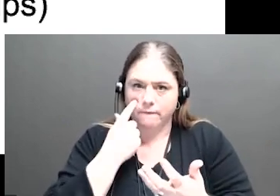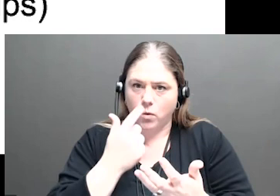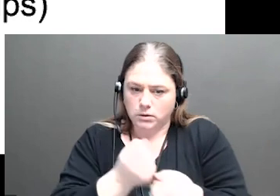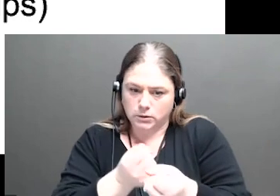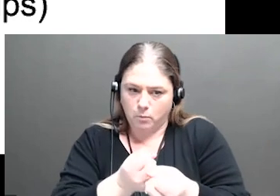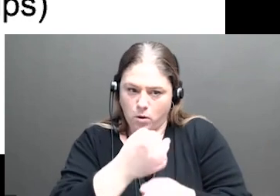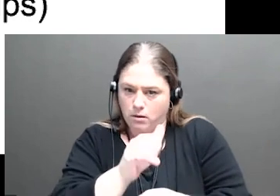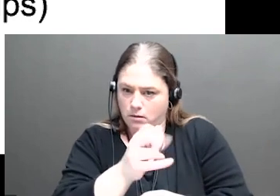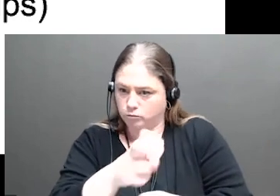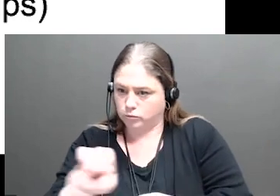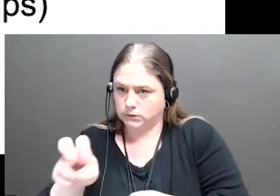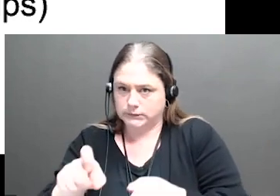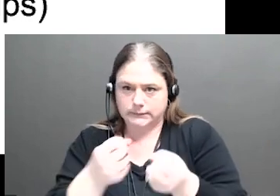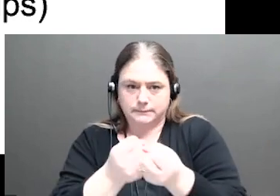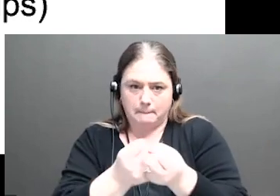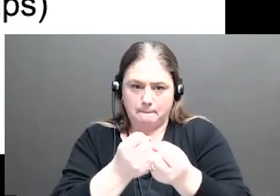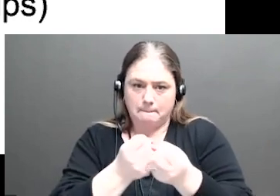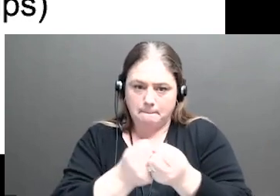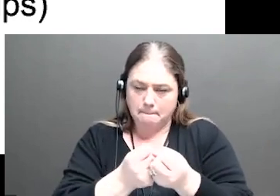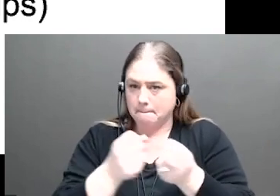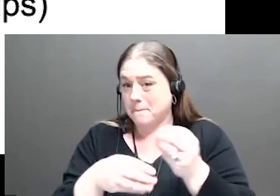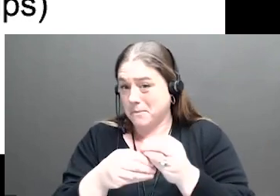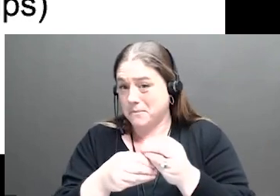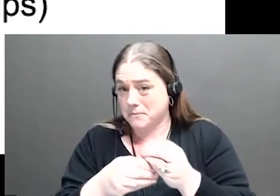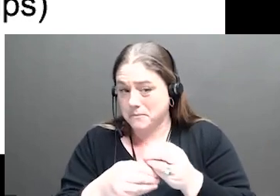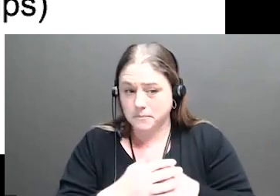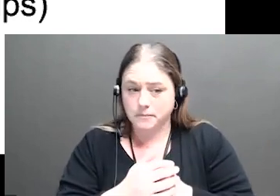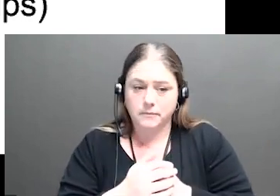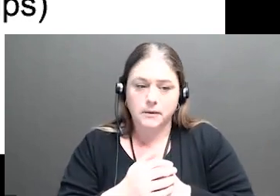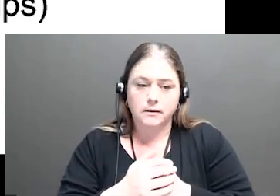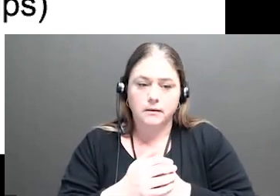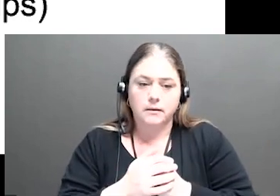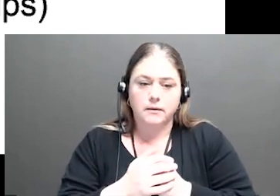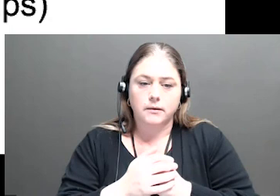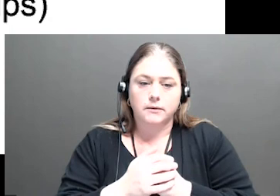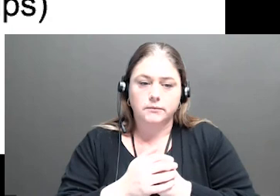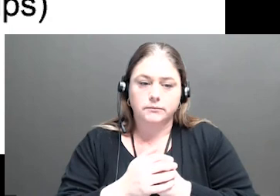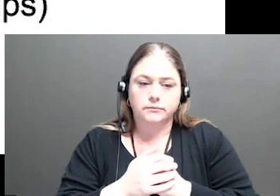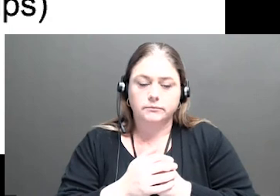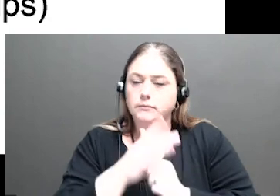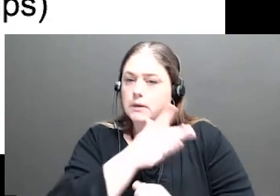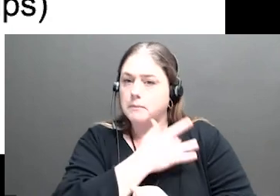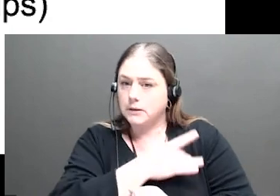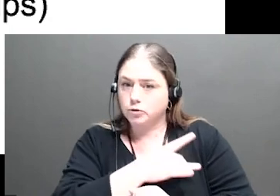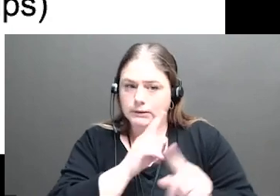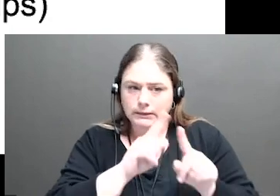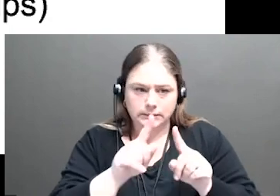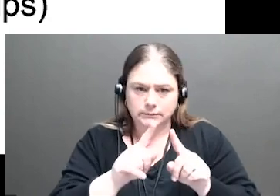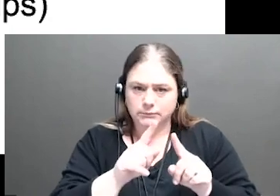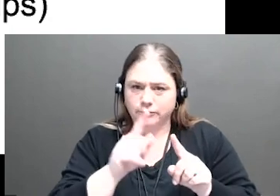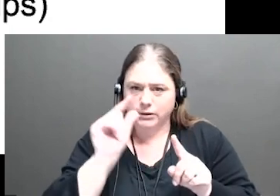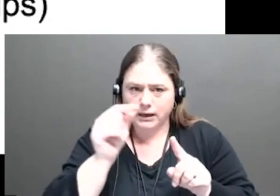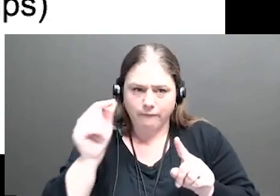work. And additionally, the need for cross-ministry training around persons with disabilities and links